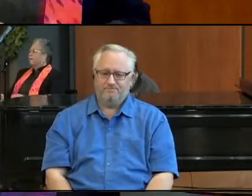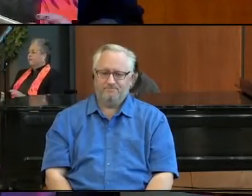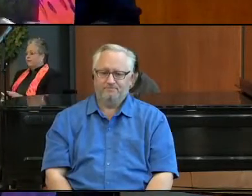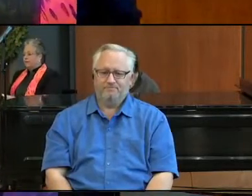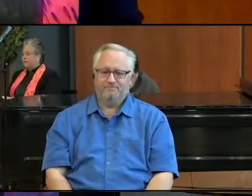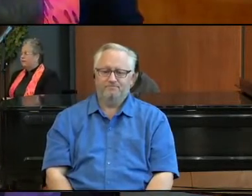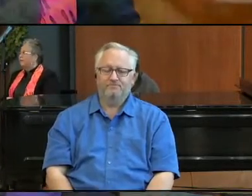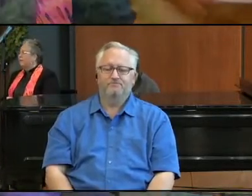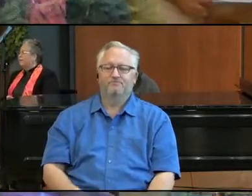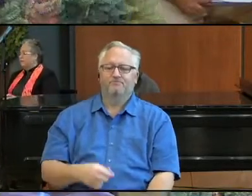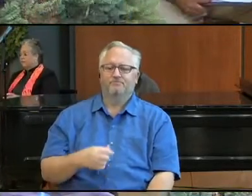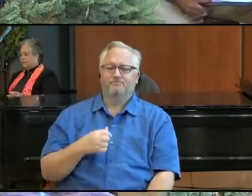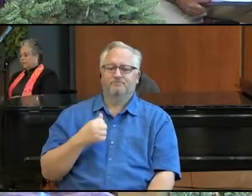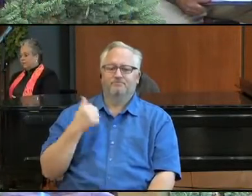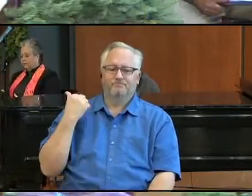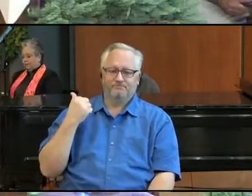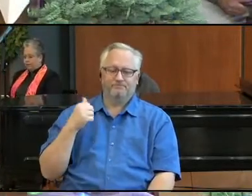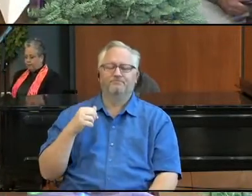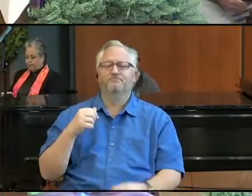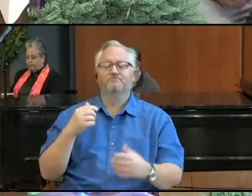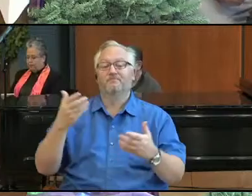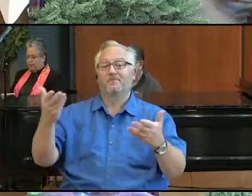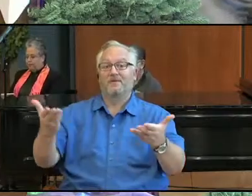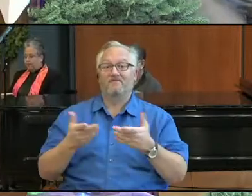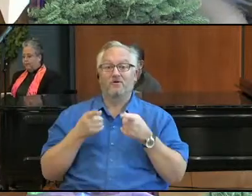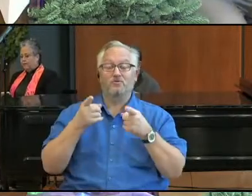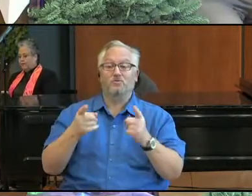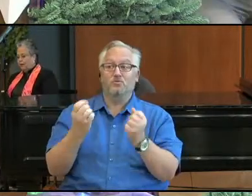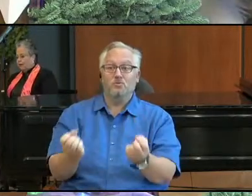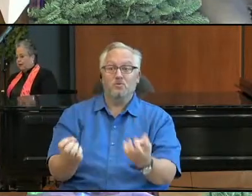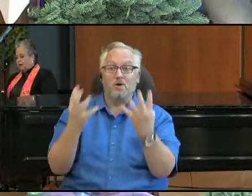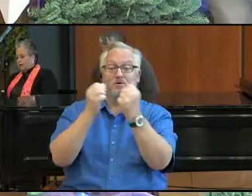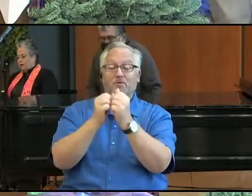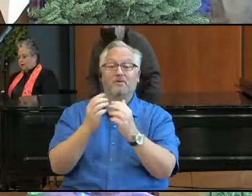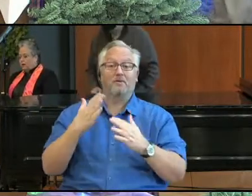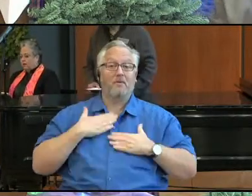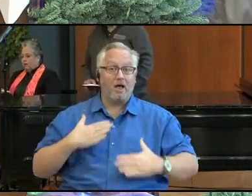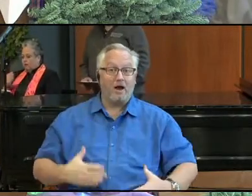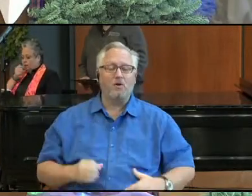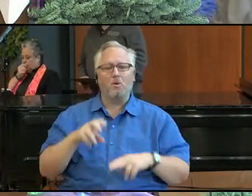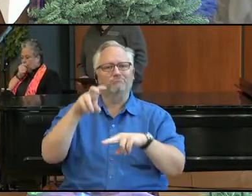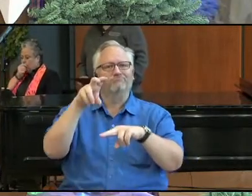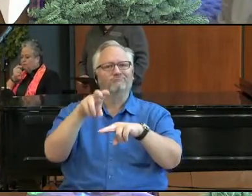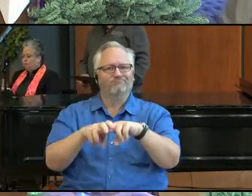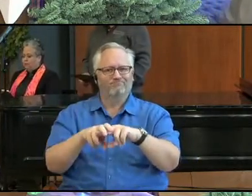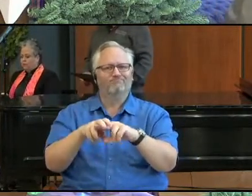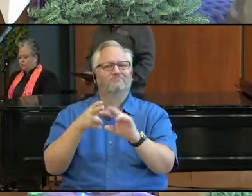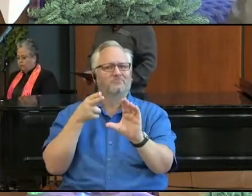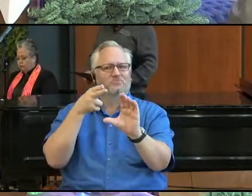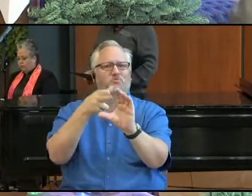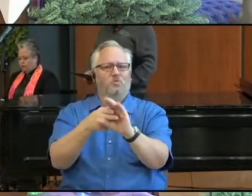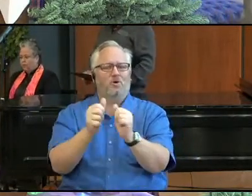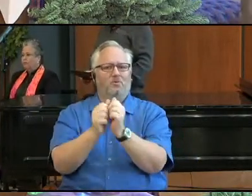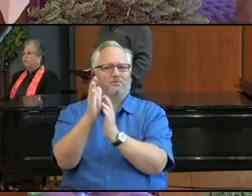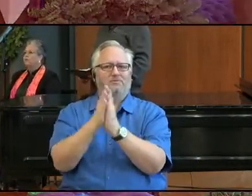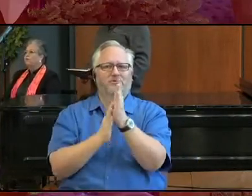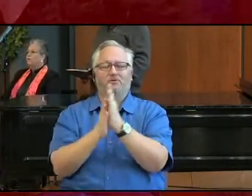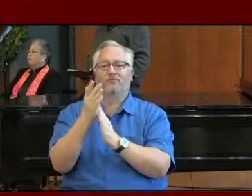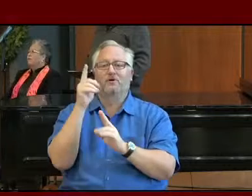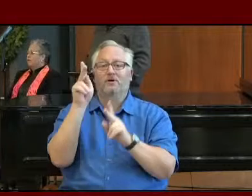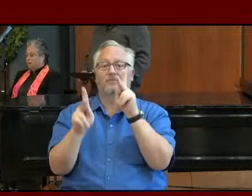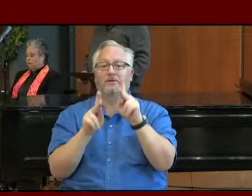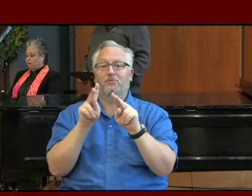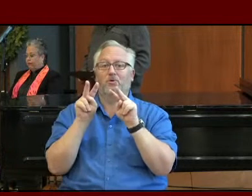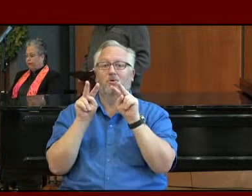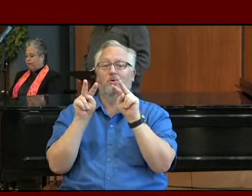And I invite you to rise in body or spirit and join me in singing "People Look East." The words are on the screen or in